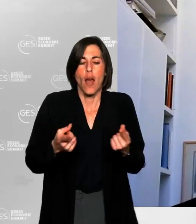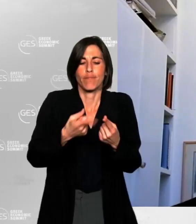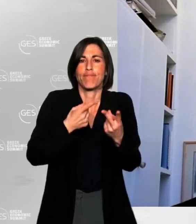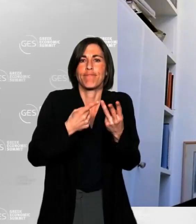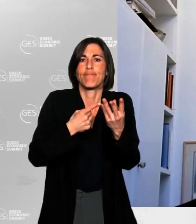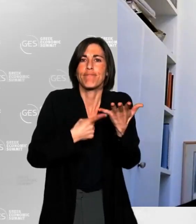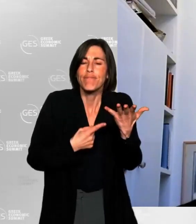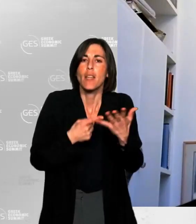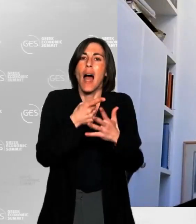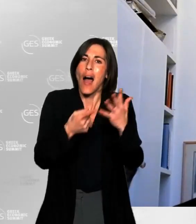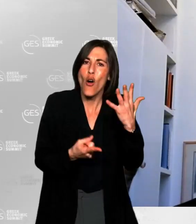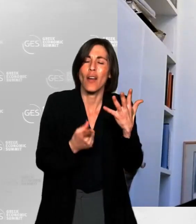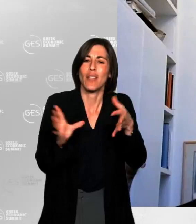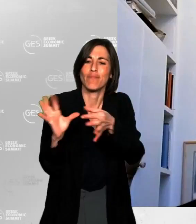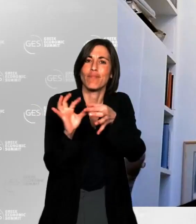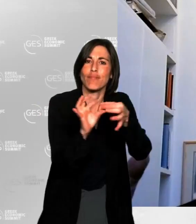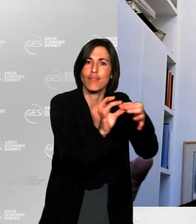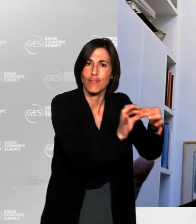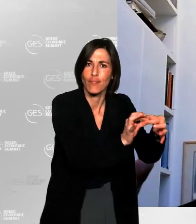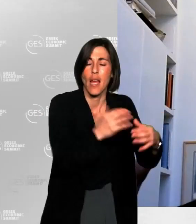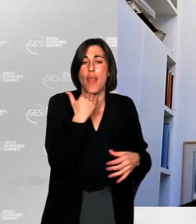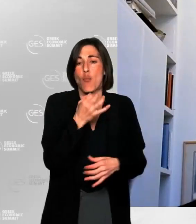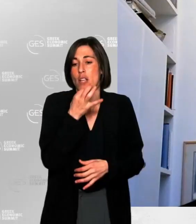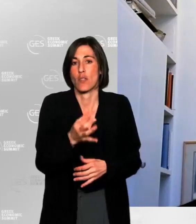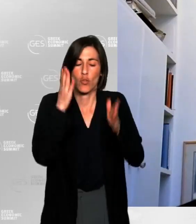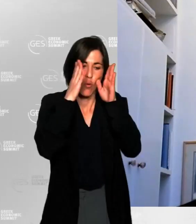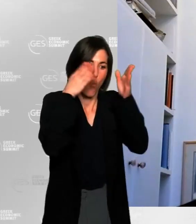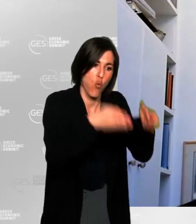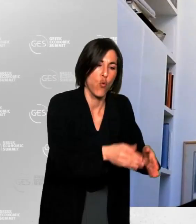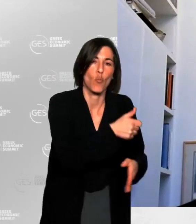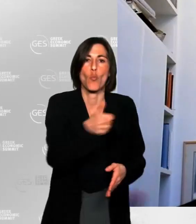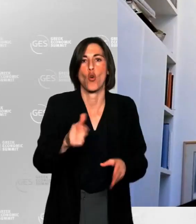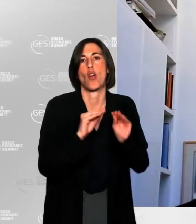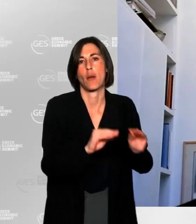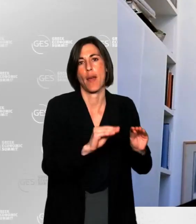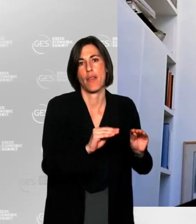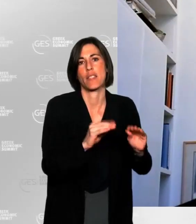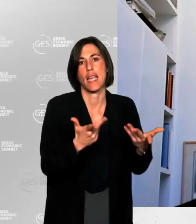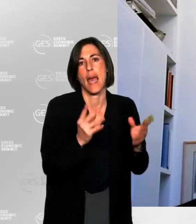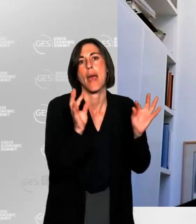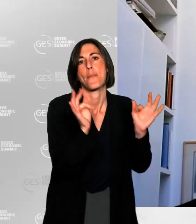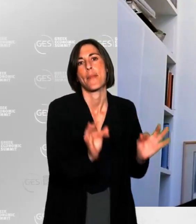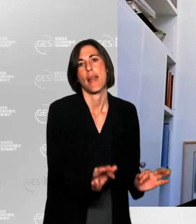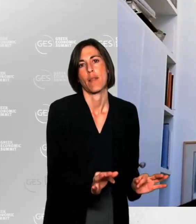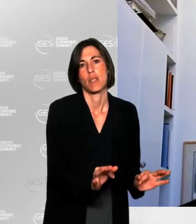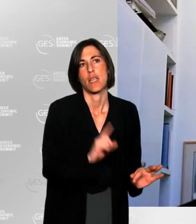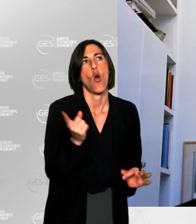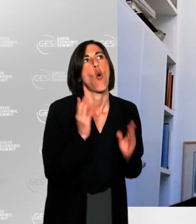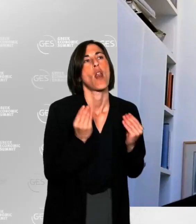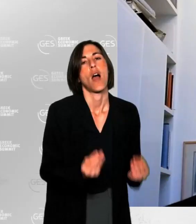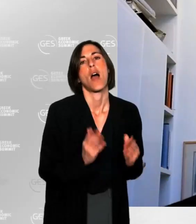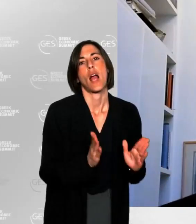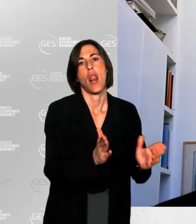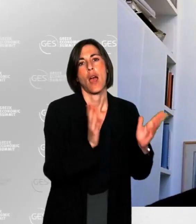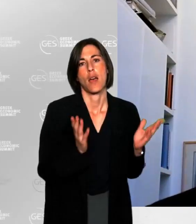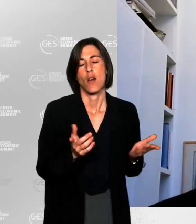oh, you know, focus on education reform and then everything else will be okay, because everything else will not be okay. There will be,